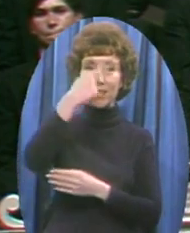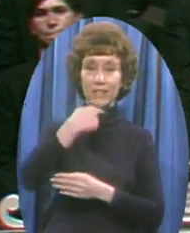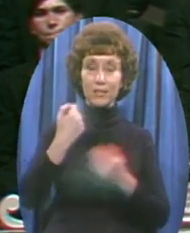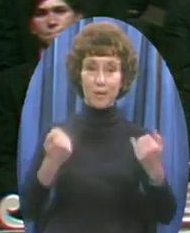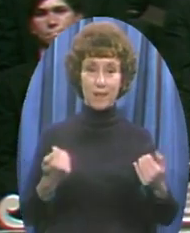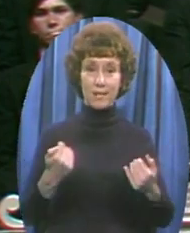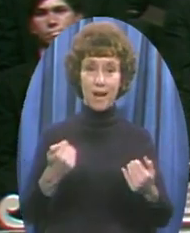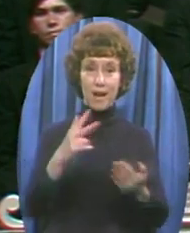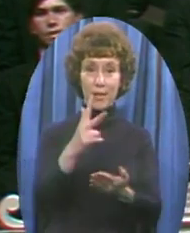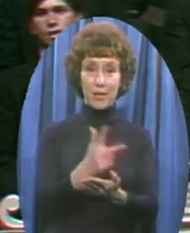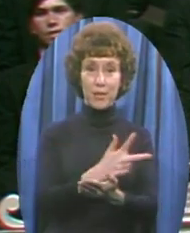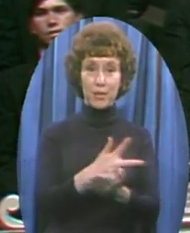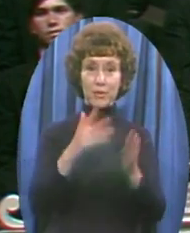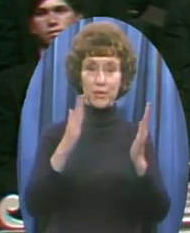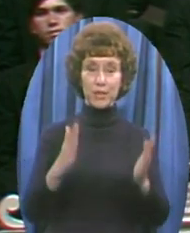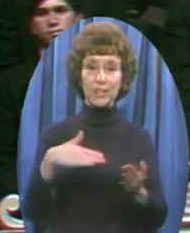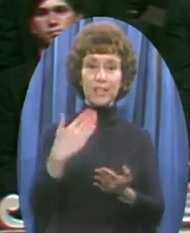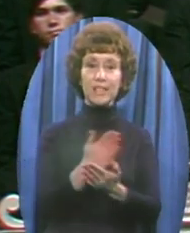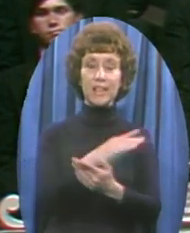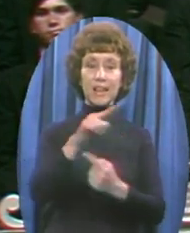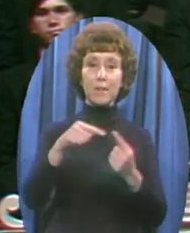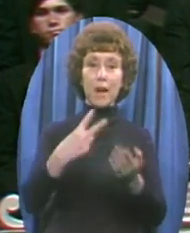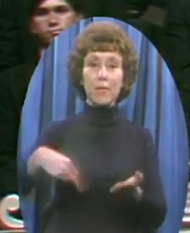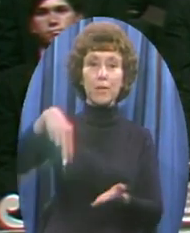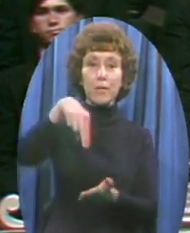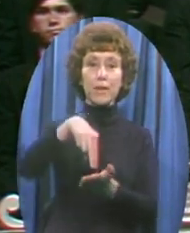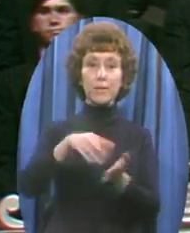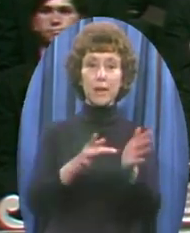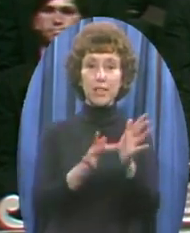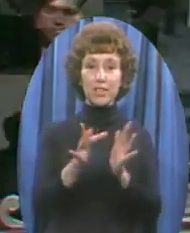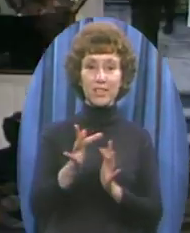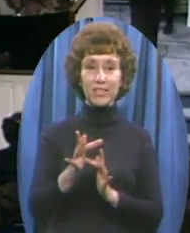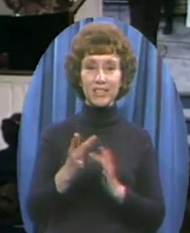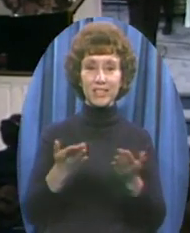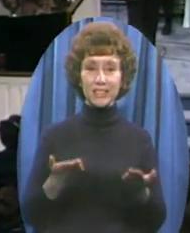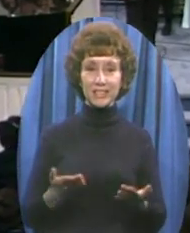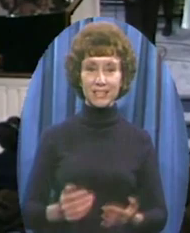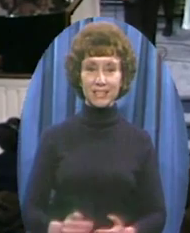going to sing about the resurrection of Christ.